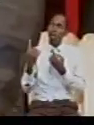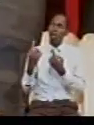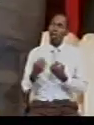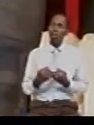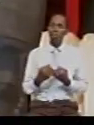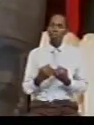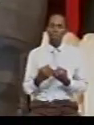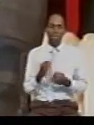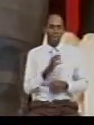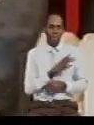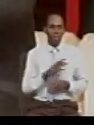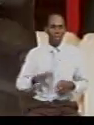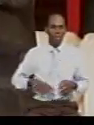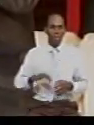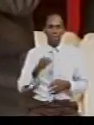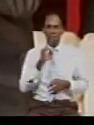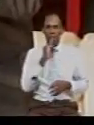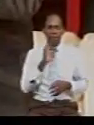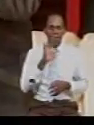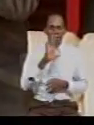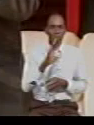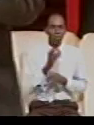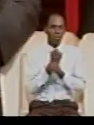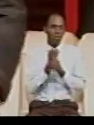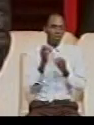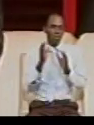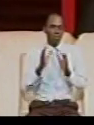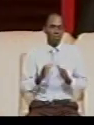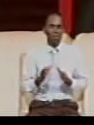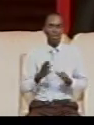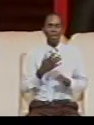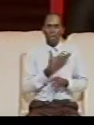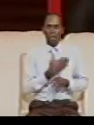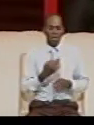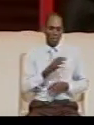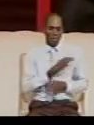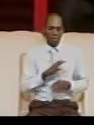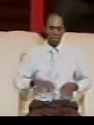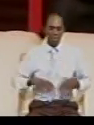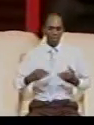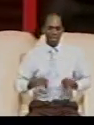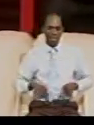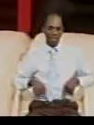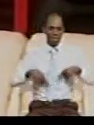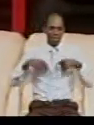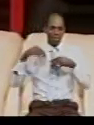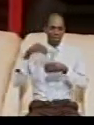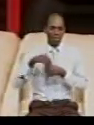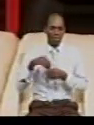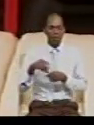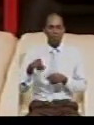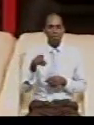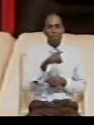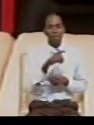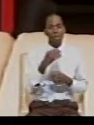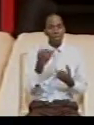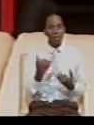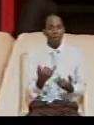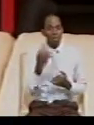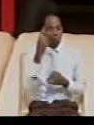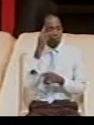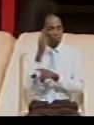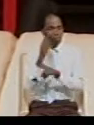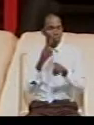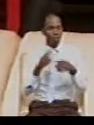Christ is your Savior. And Christ lives on the inside of you. And now for you to abide in